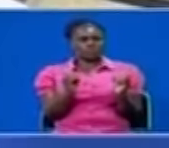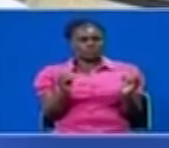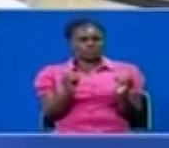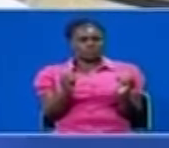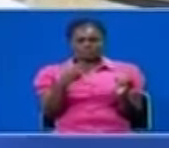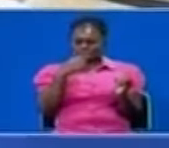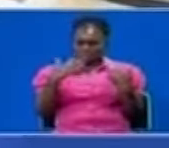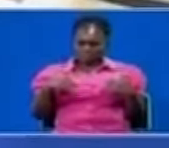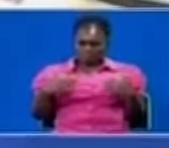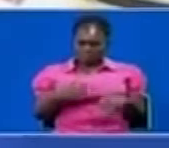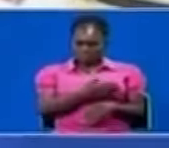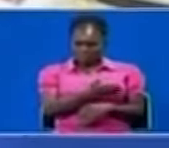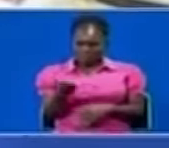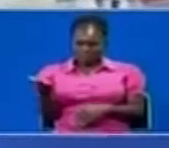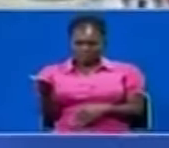a people.